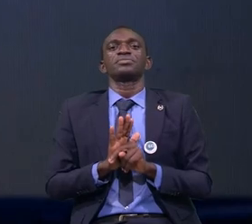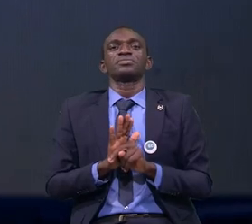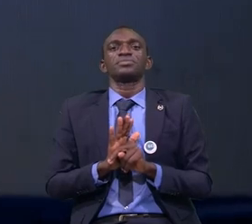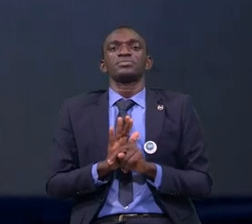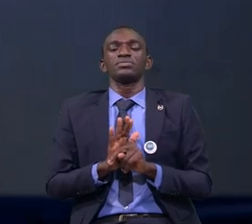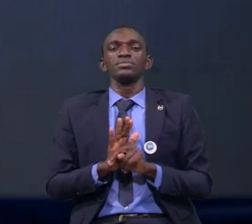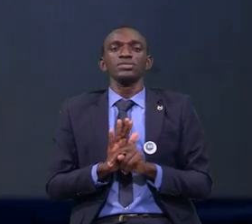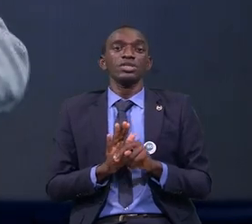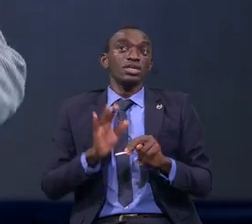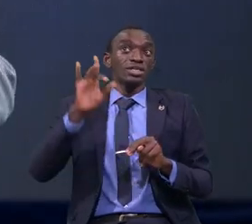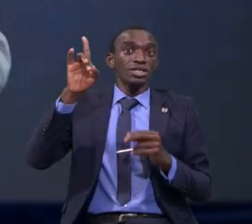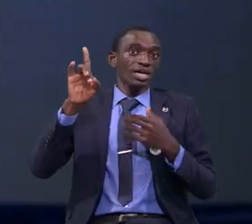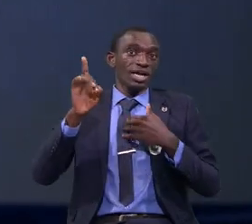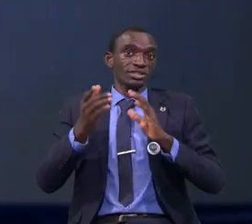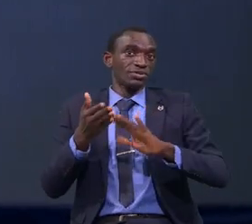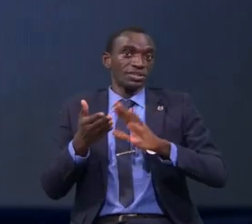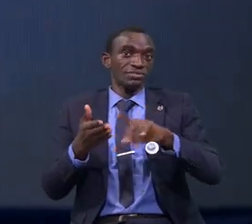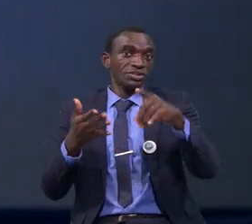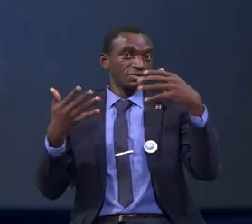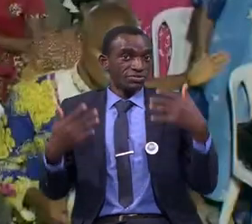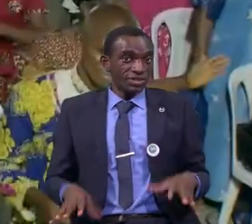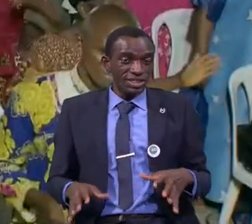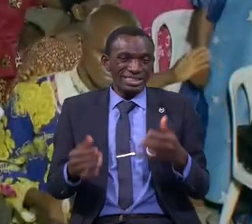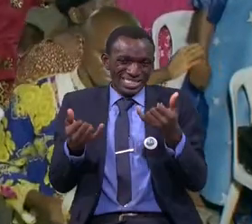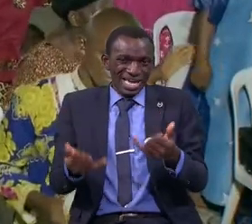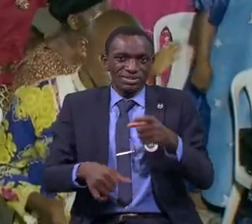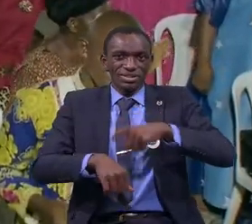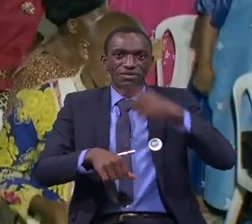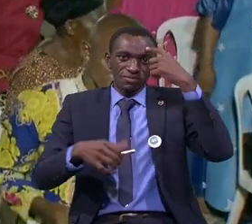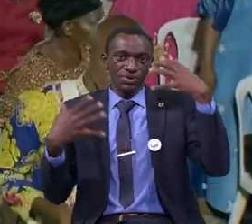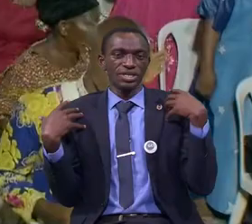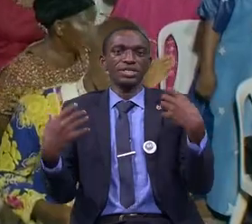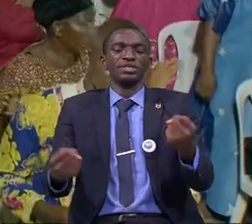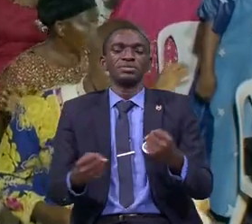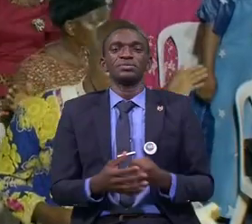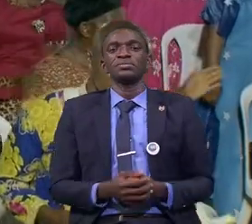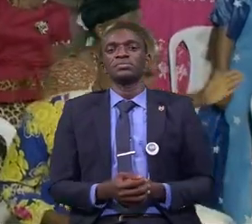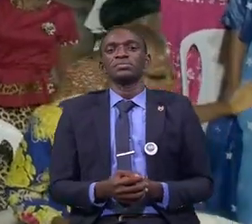He has forgiven you. Now is the time for healing.